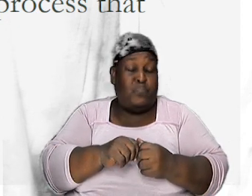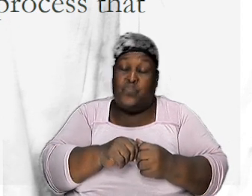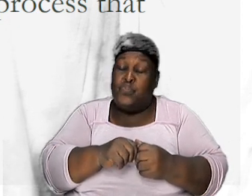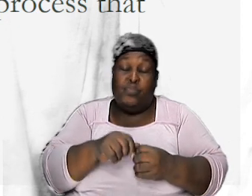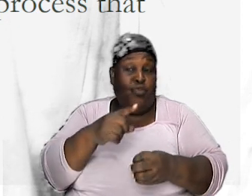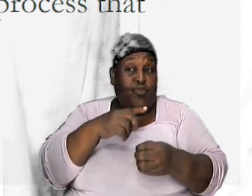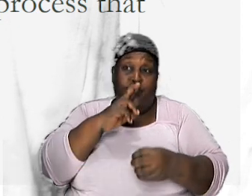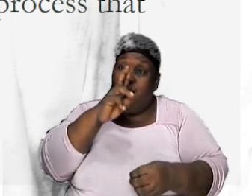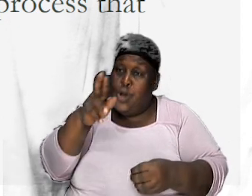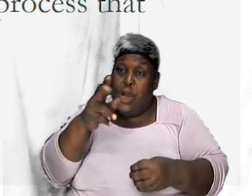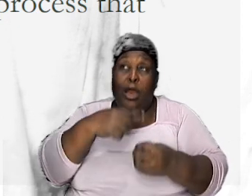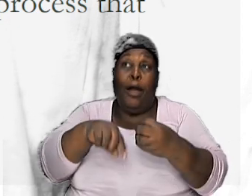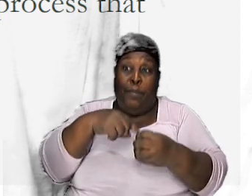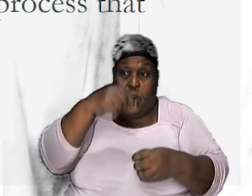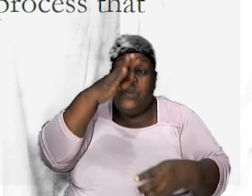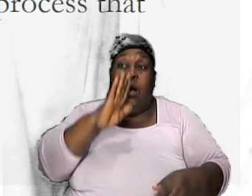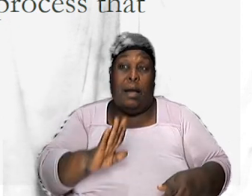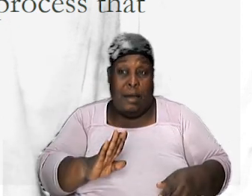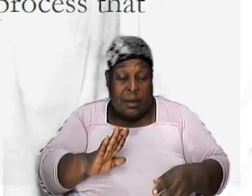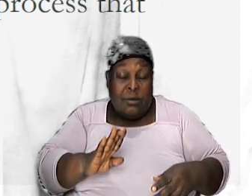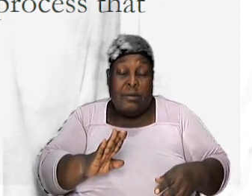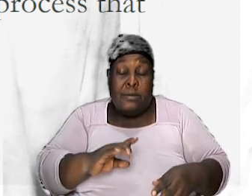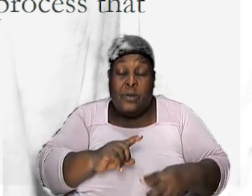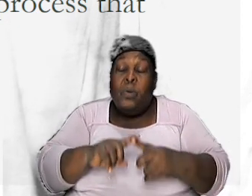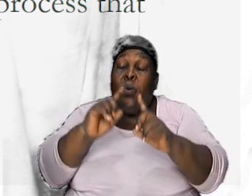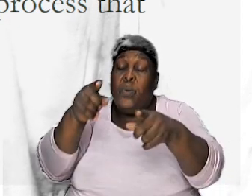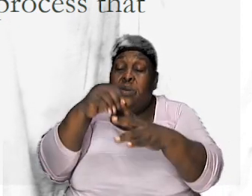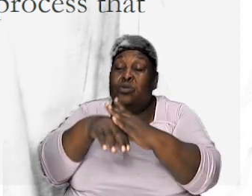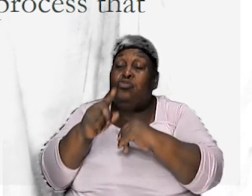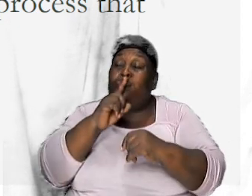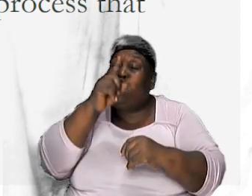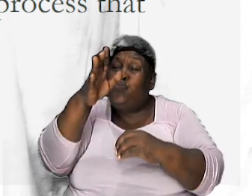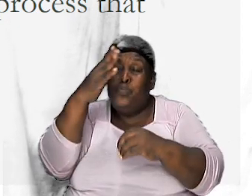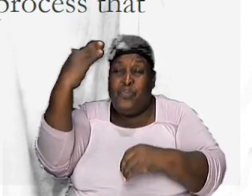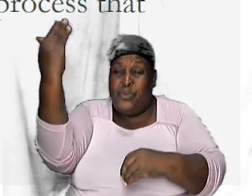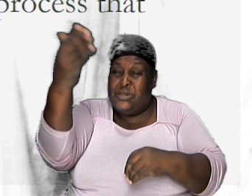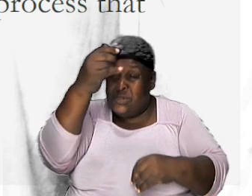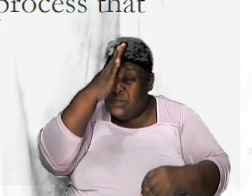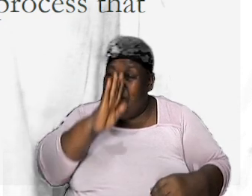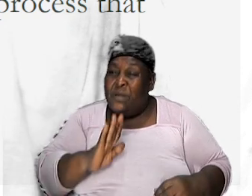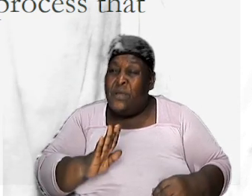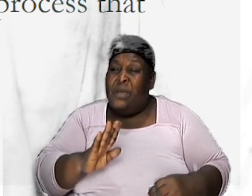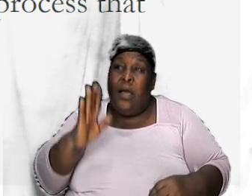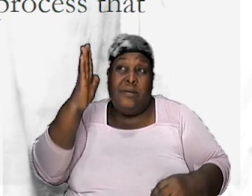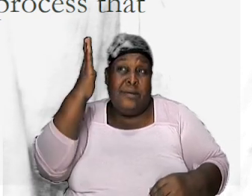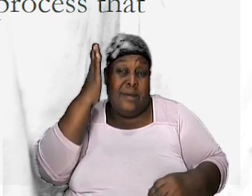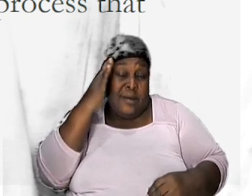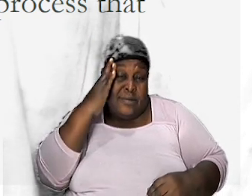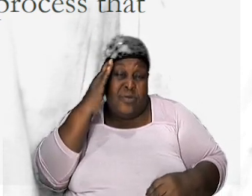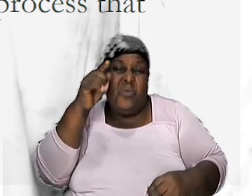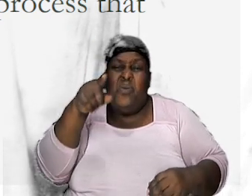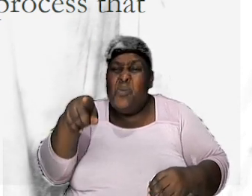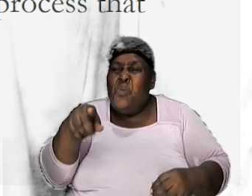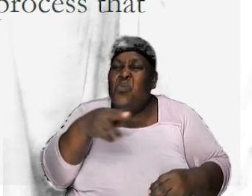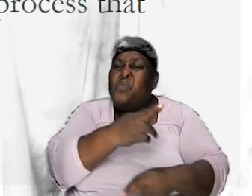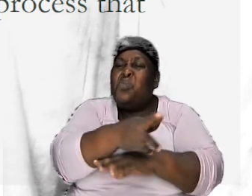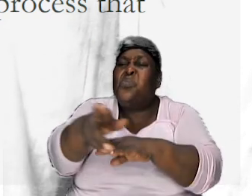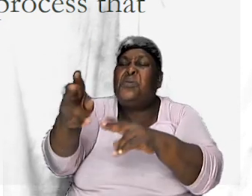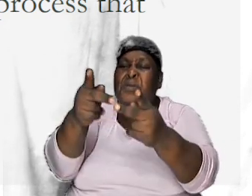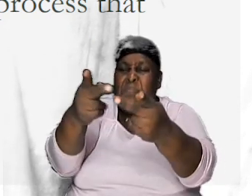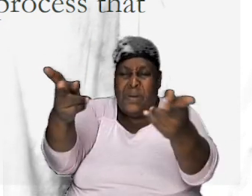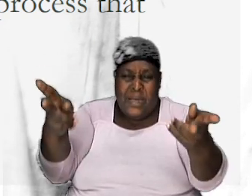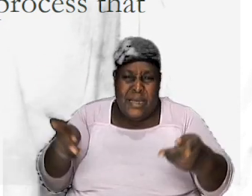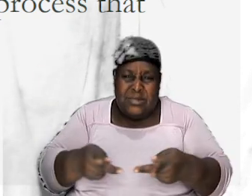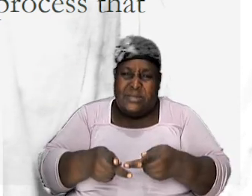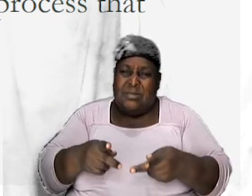Him. And when you get into the true presence of God, it's an acknowledgement that you have now reached a place where you